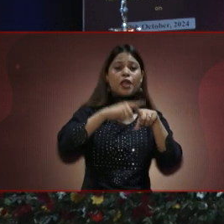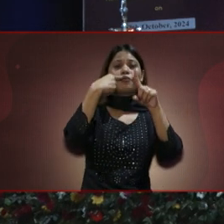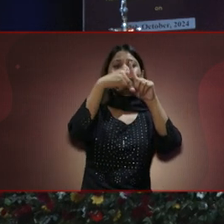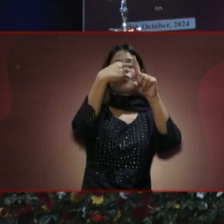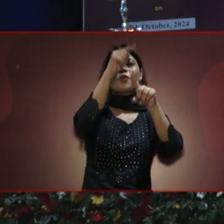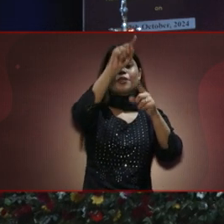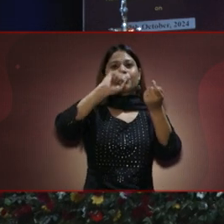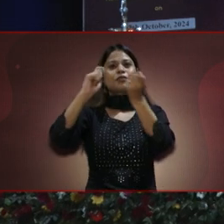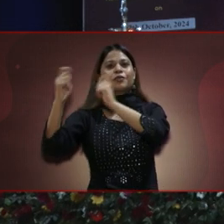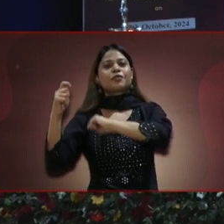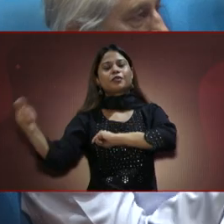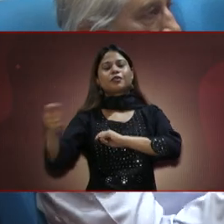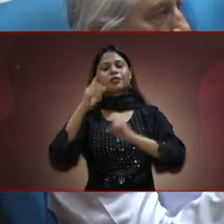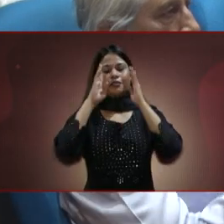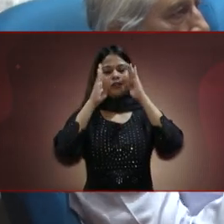Thank you very much.